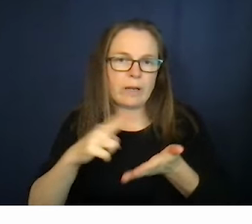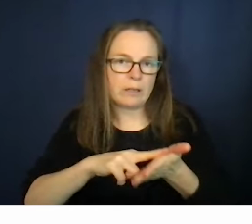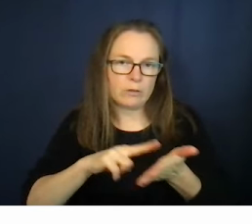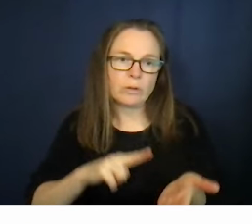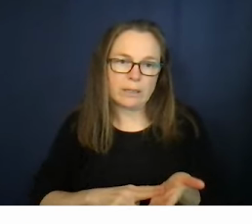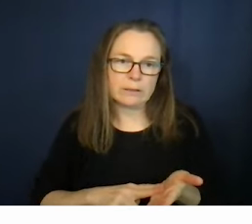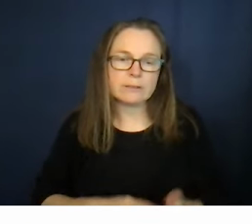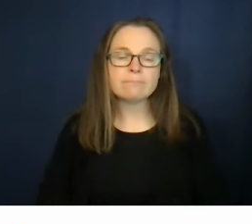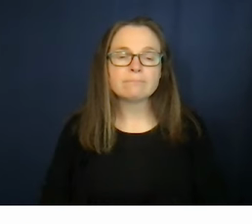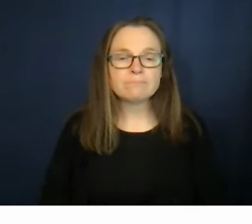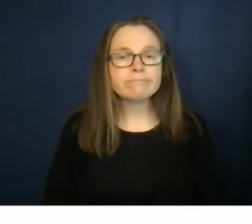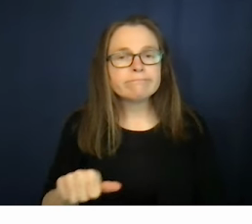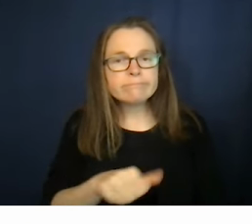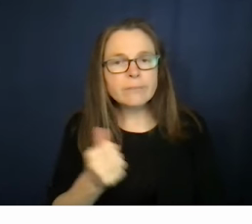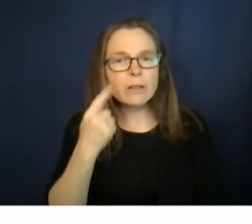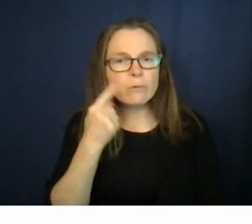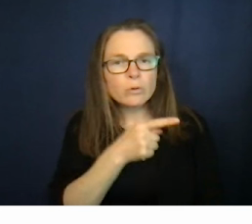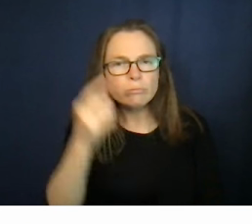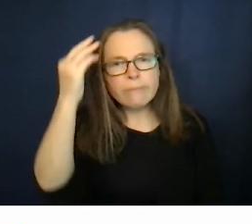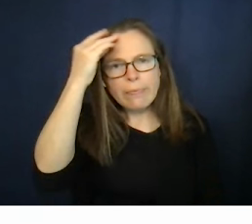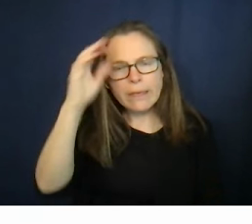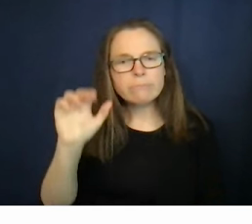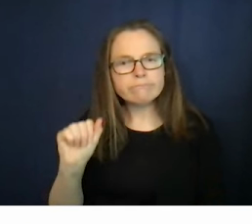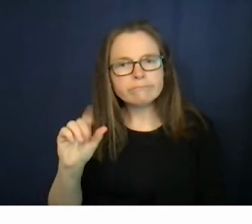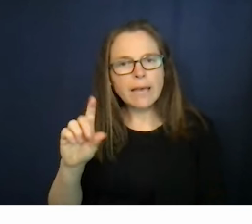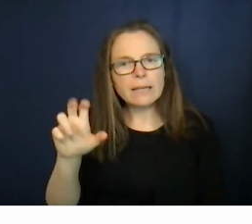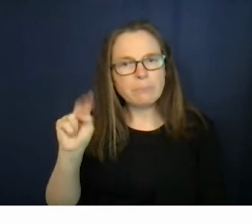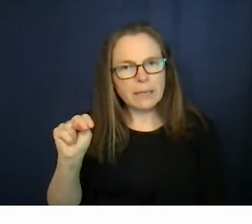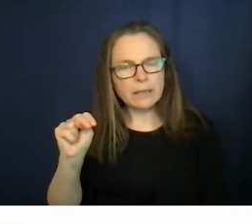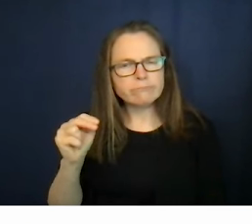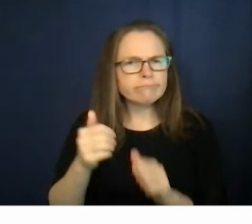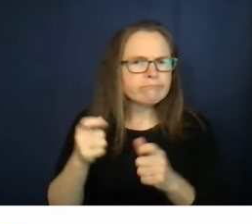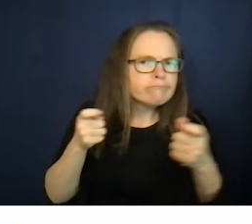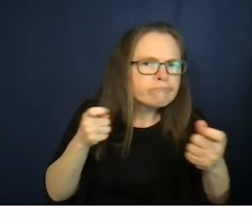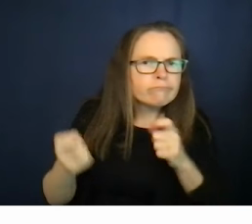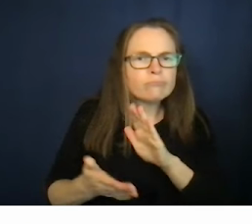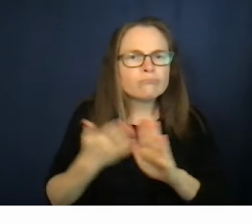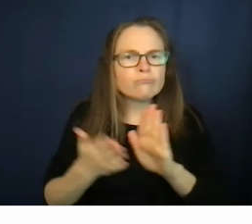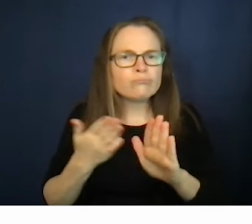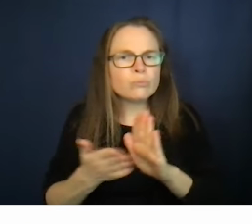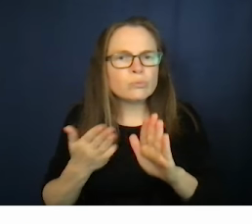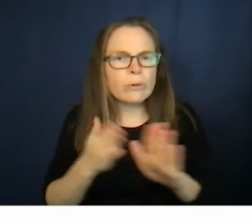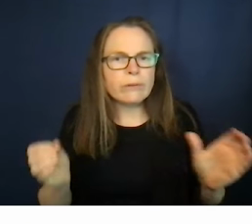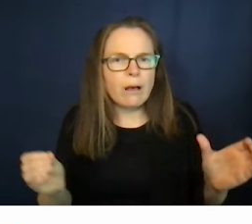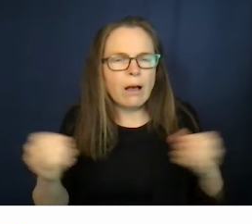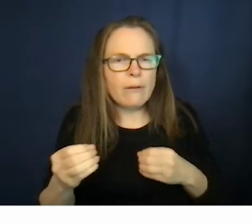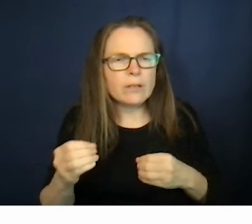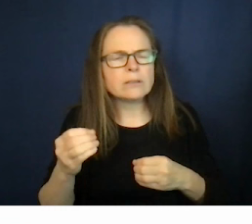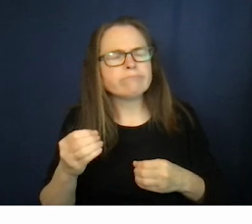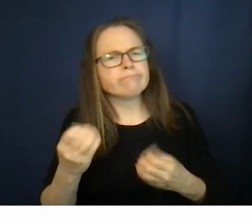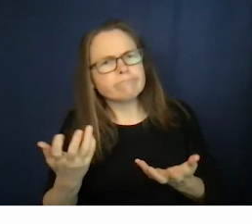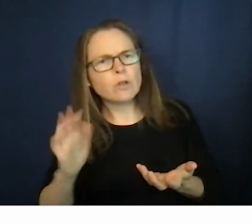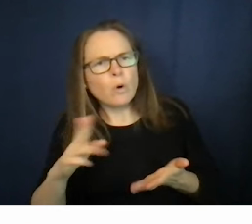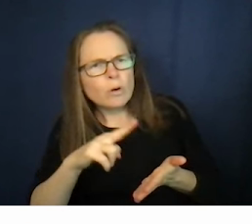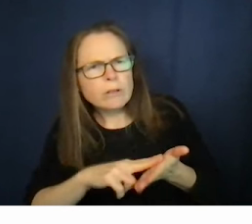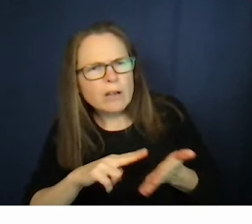Another consideration is admin or overhead. Think about the service you contract to provide. For